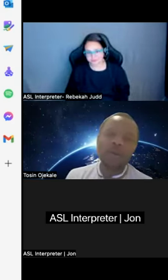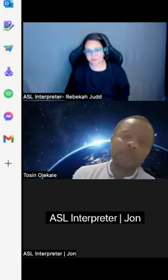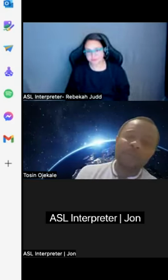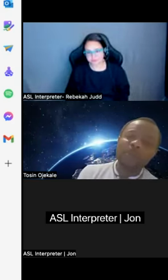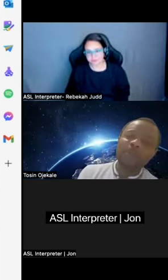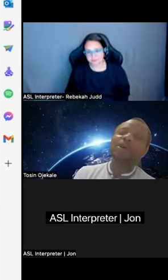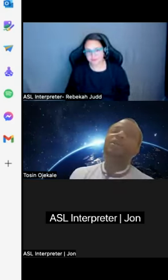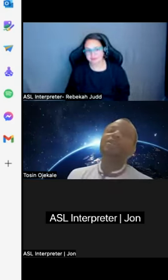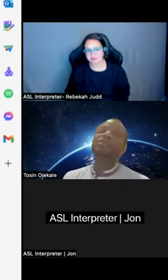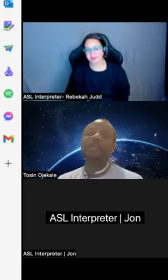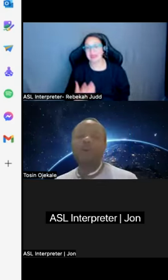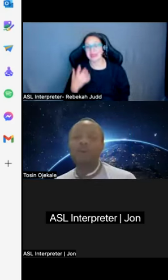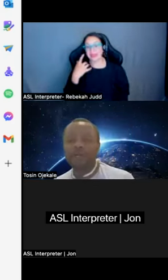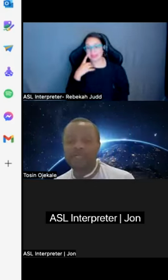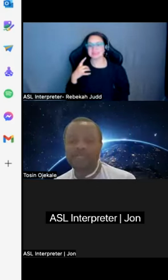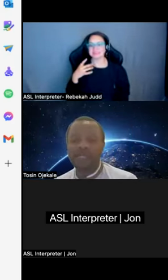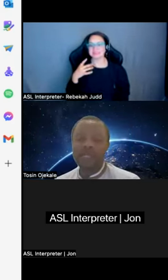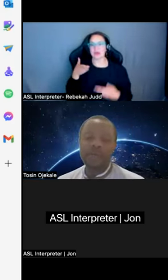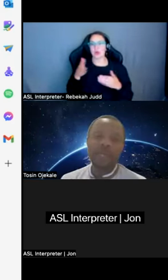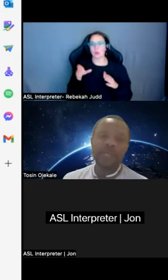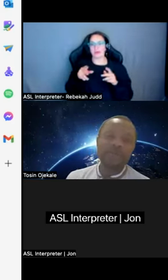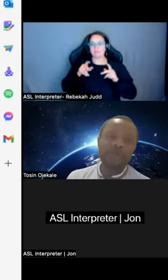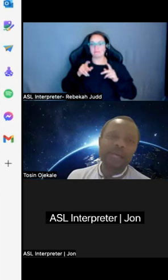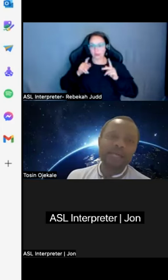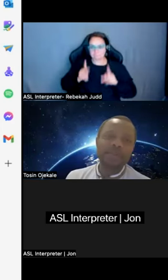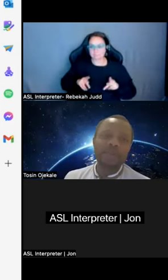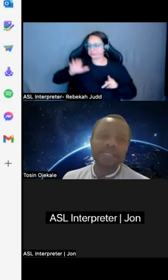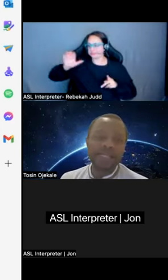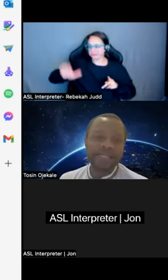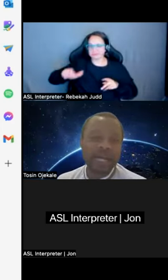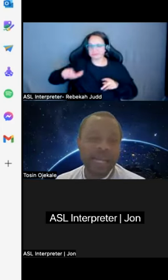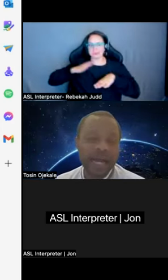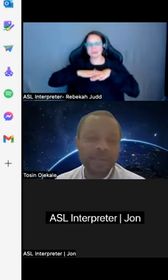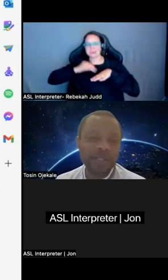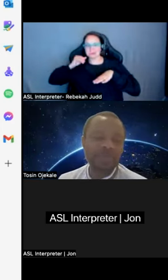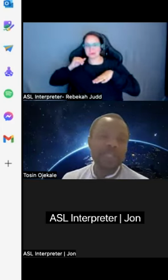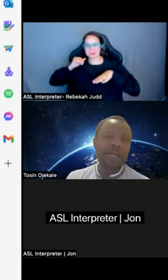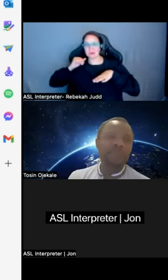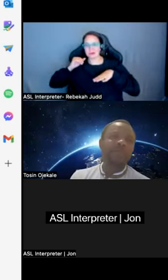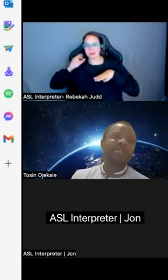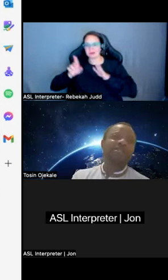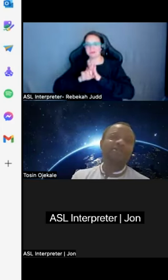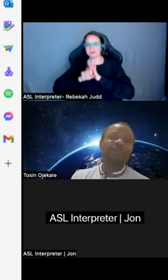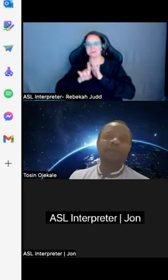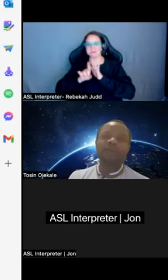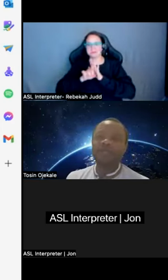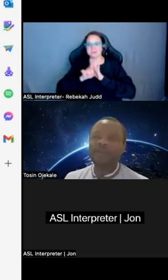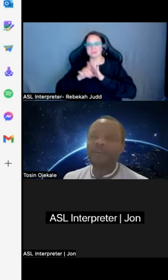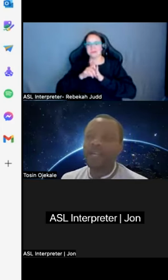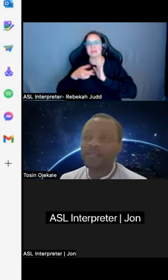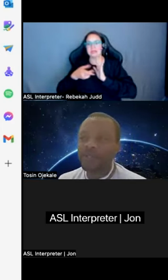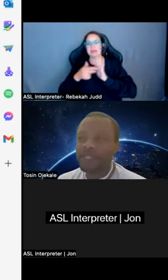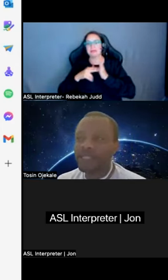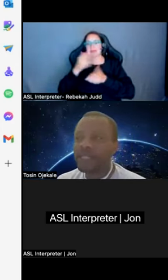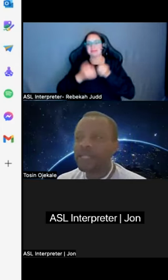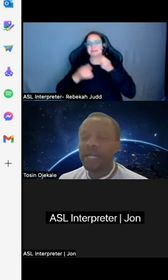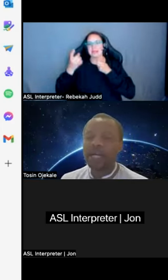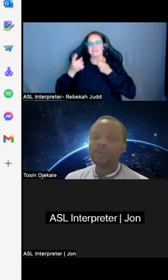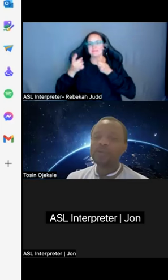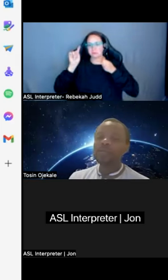manually call people to the call points. Okay, so the moment there's an alarm, it means everybody needs to leave whatever they are